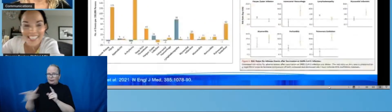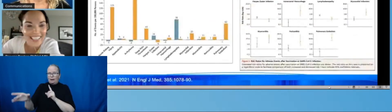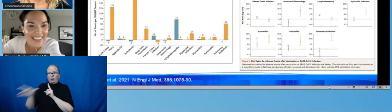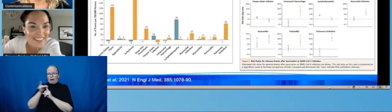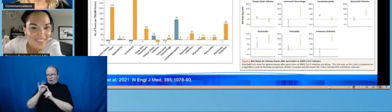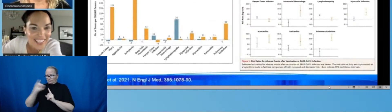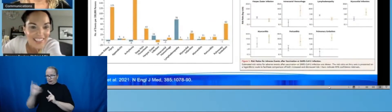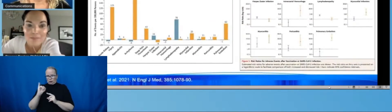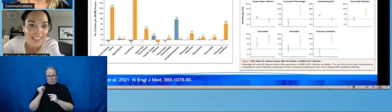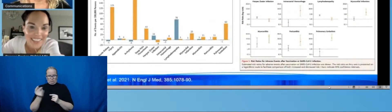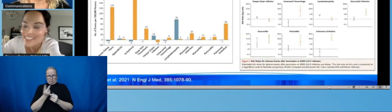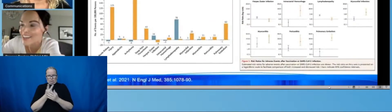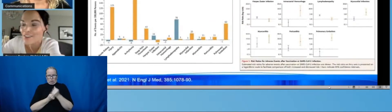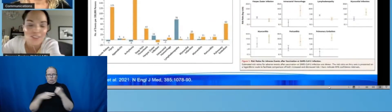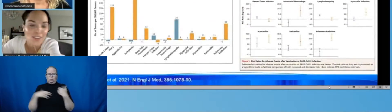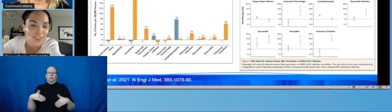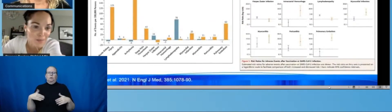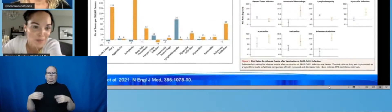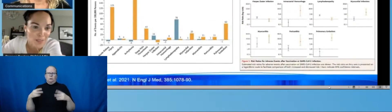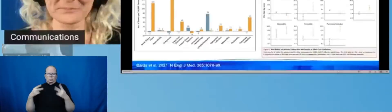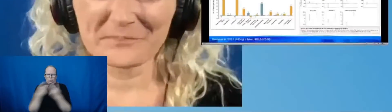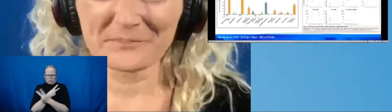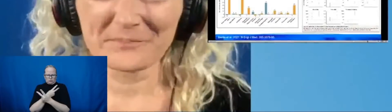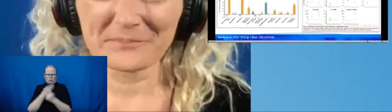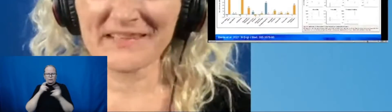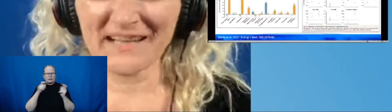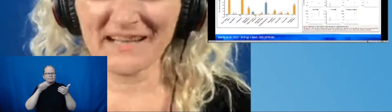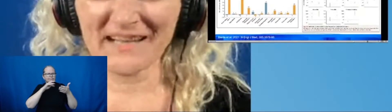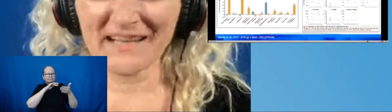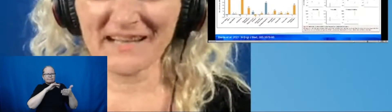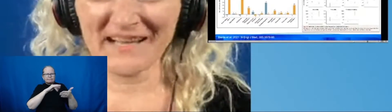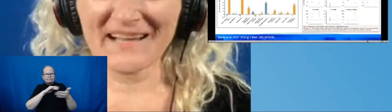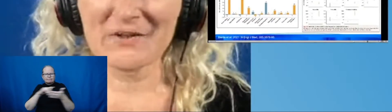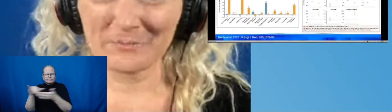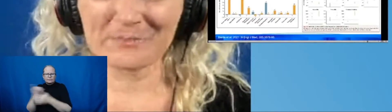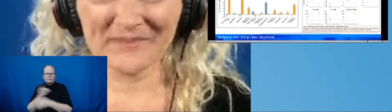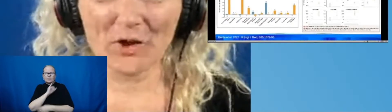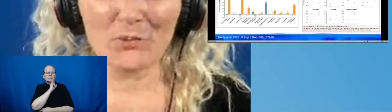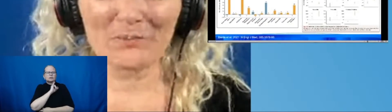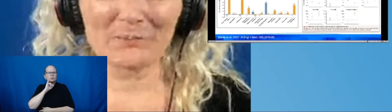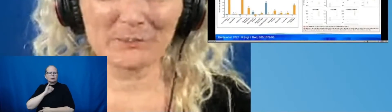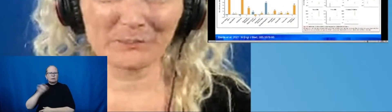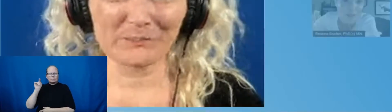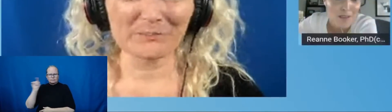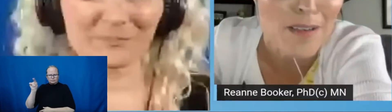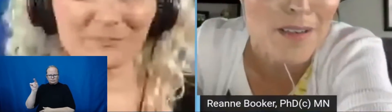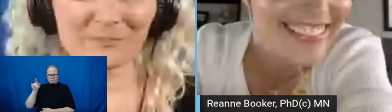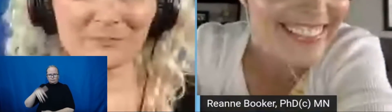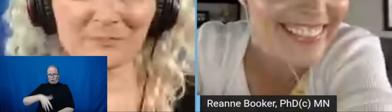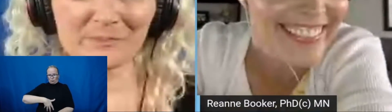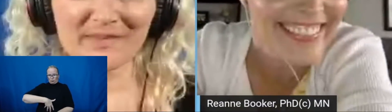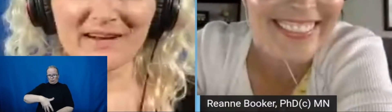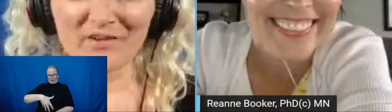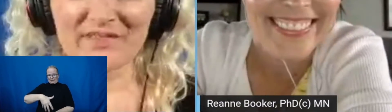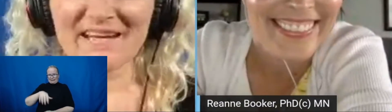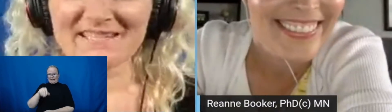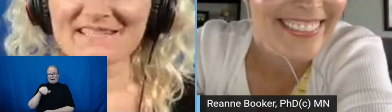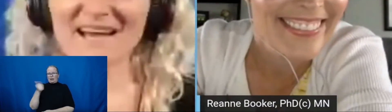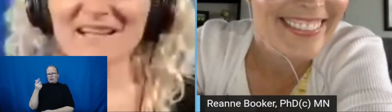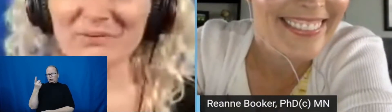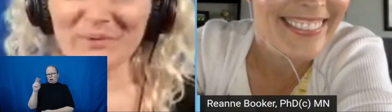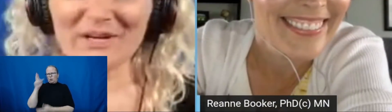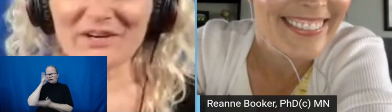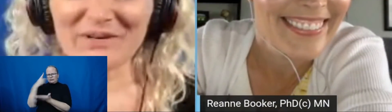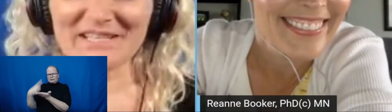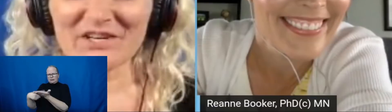say. I think I'm done. And pregnancy, I know Dr. Cooper will talk about pregnancy. So I will sign off for now. Thanks. That is